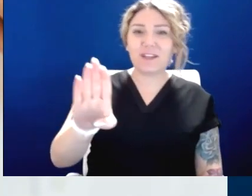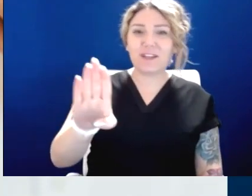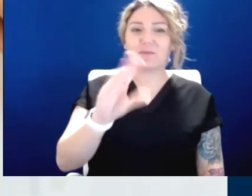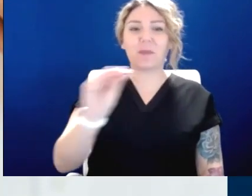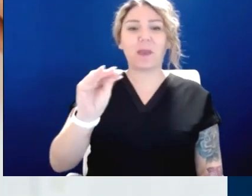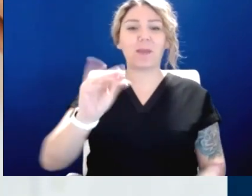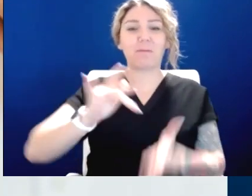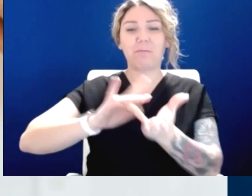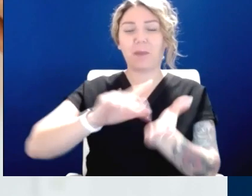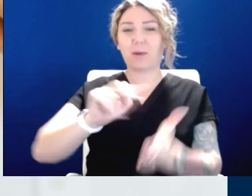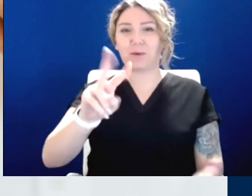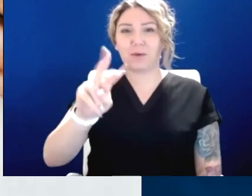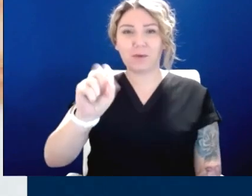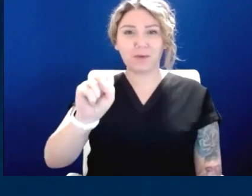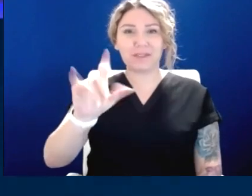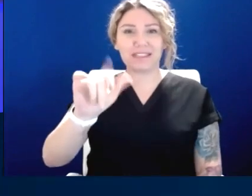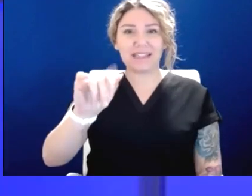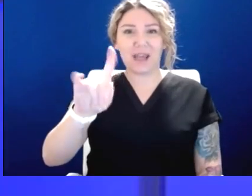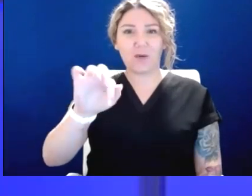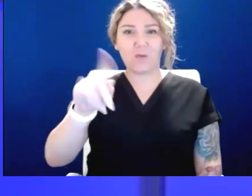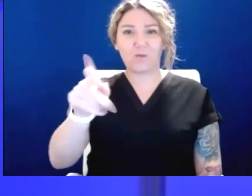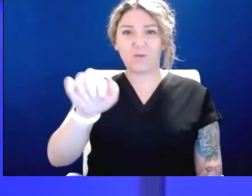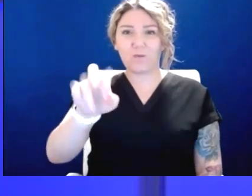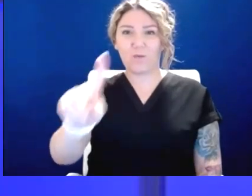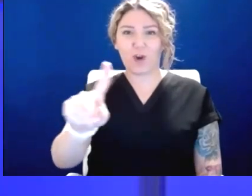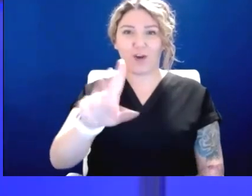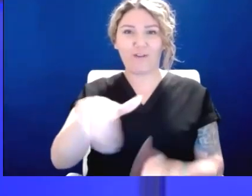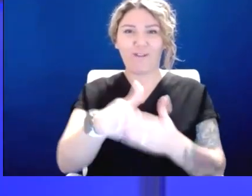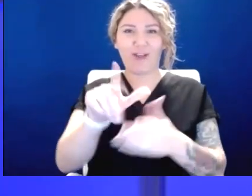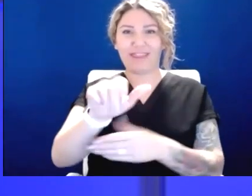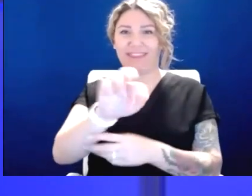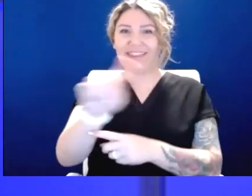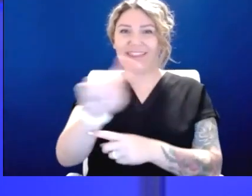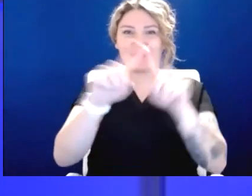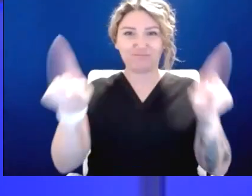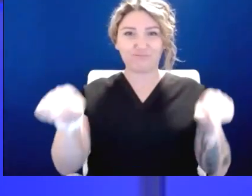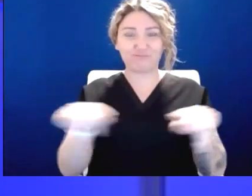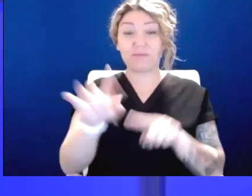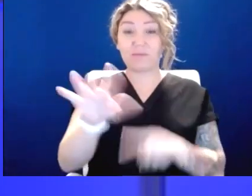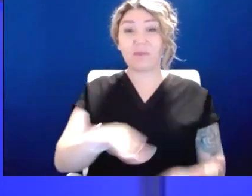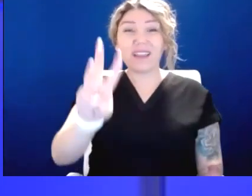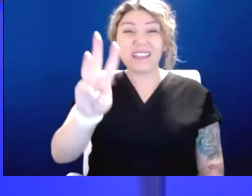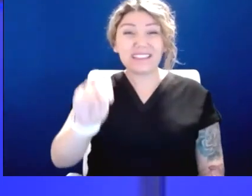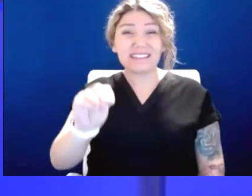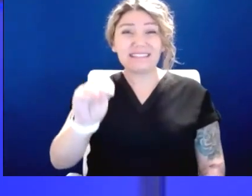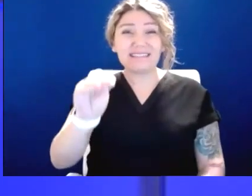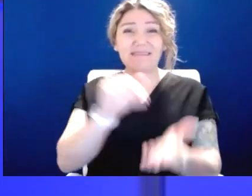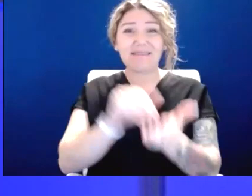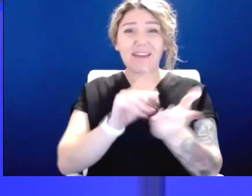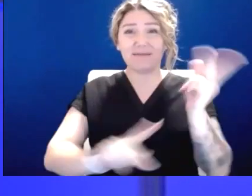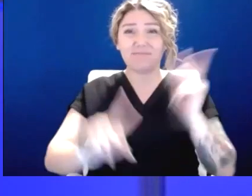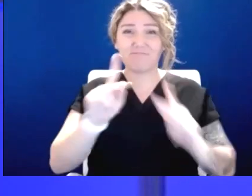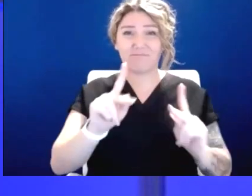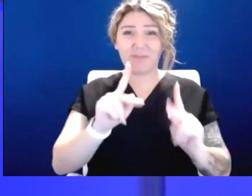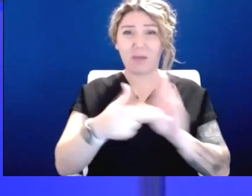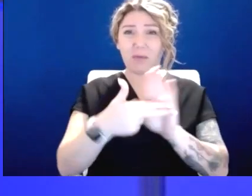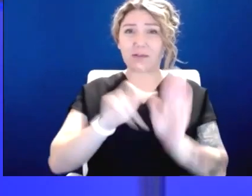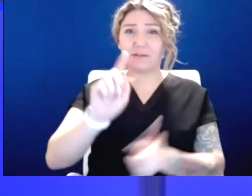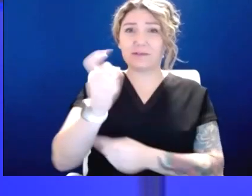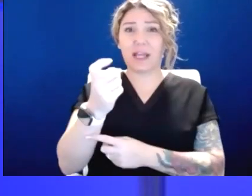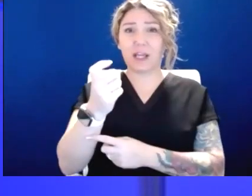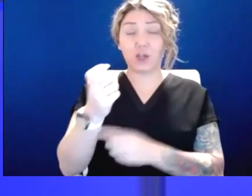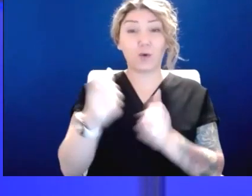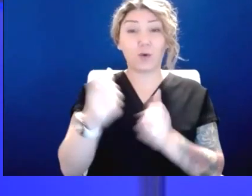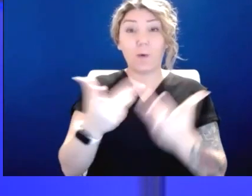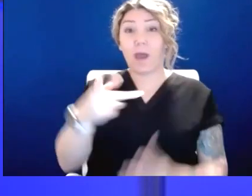there on your screen. Approximately 60,000 Americans are diagnosed with Parkinson's disease each and every year. That